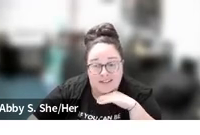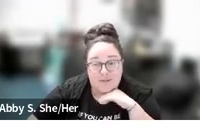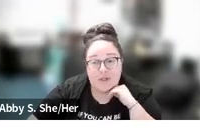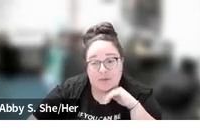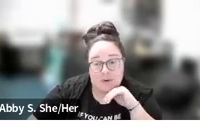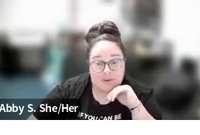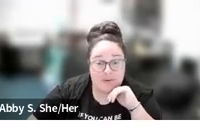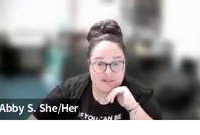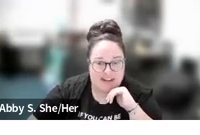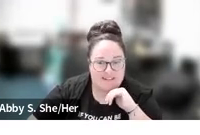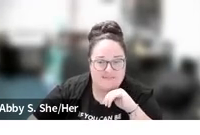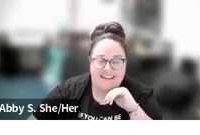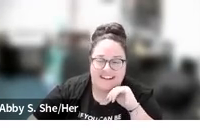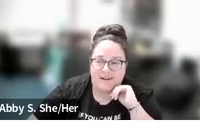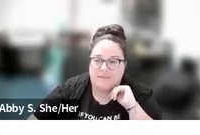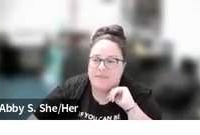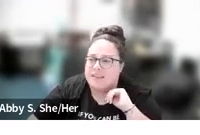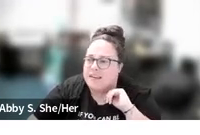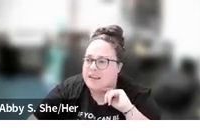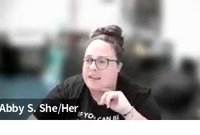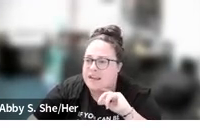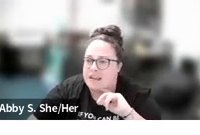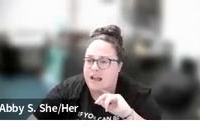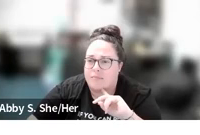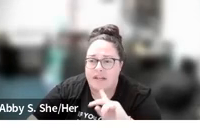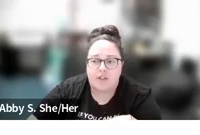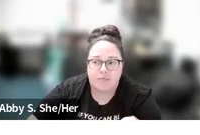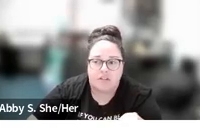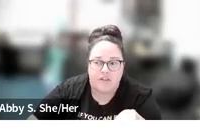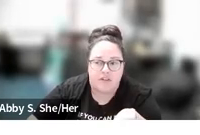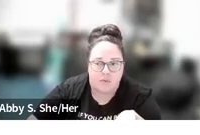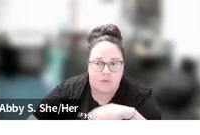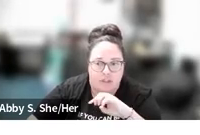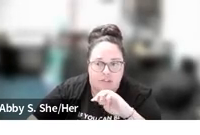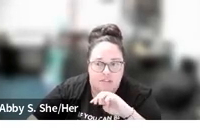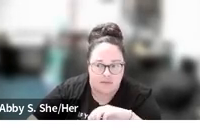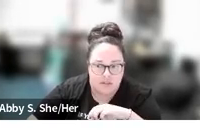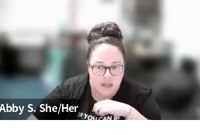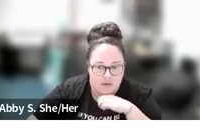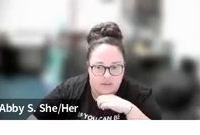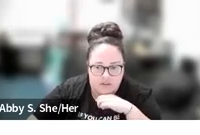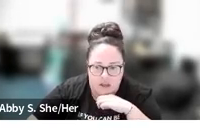like to YouTube or go to Google about, but, and I do believe it does work with